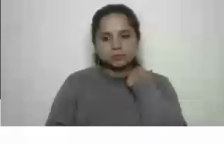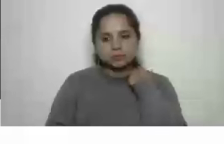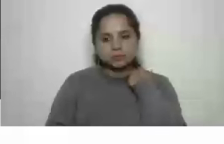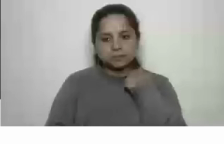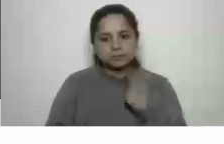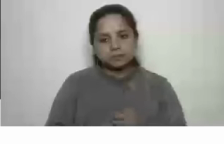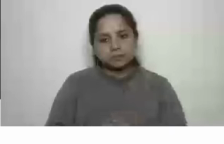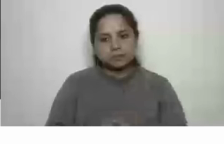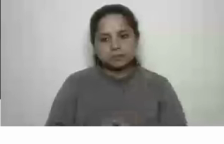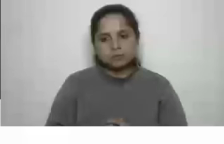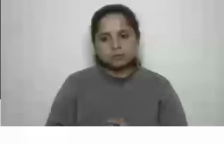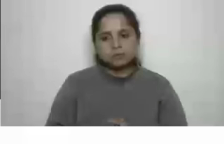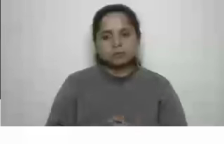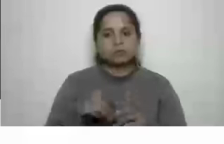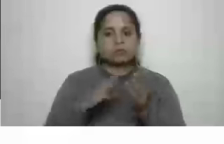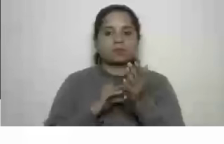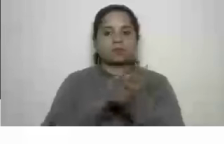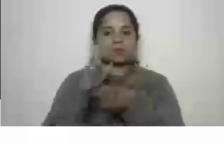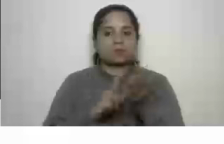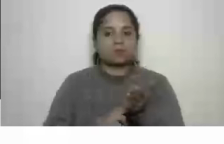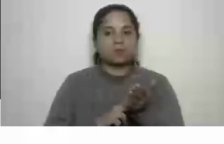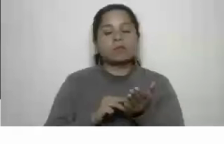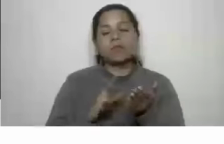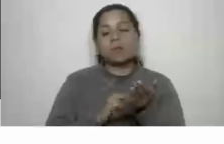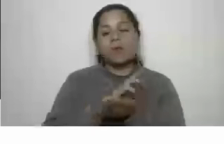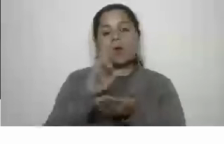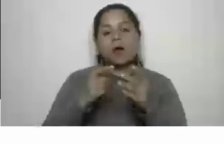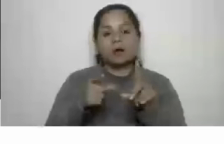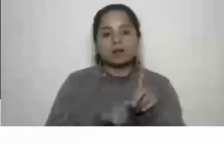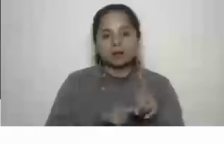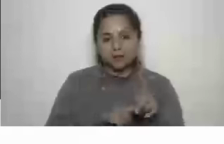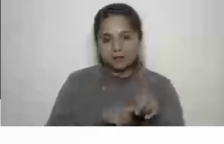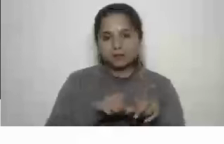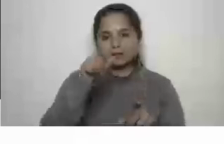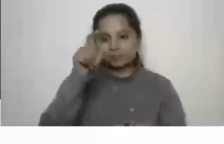like Mohanty, Ajit Kumar Mohanty sir, he reported